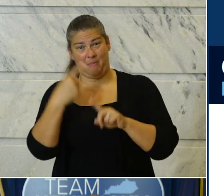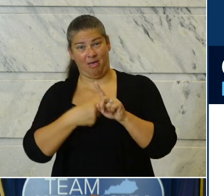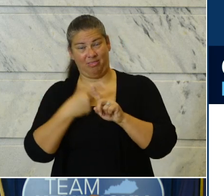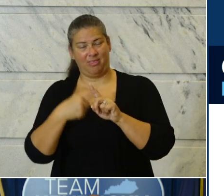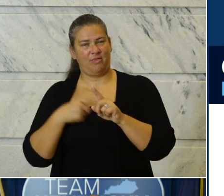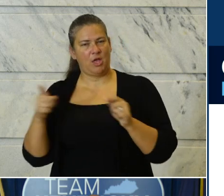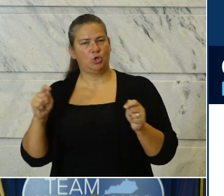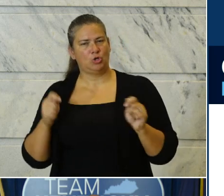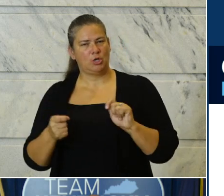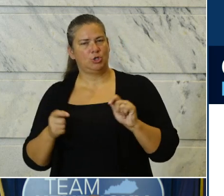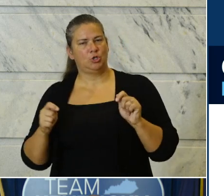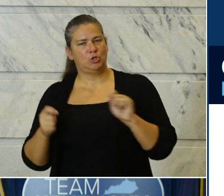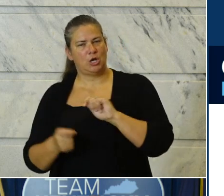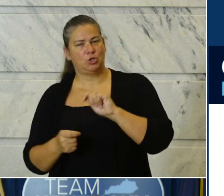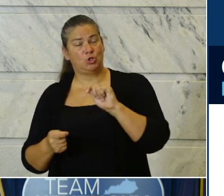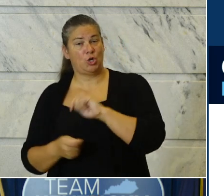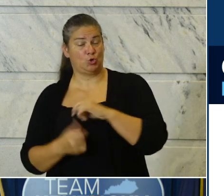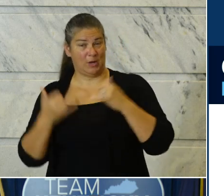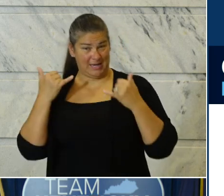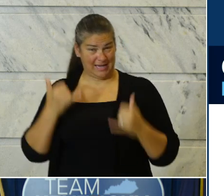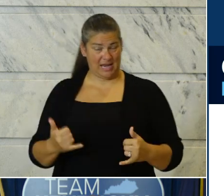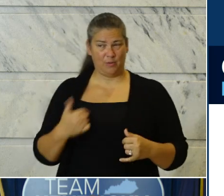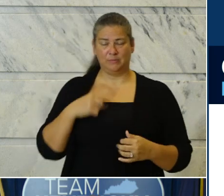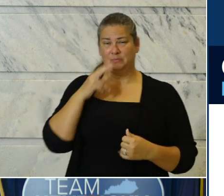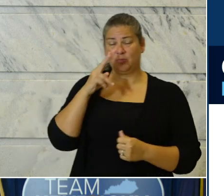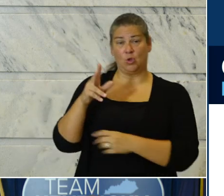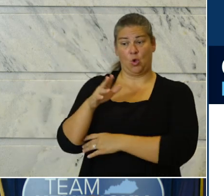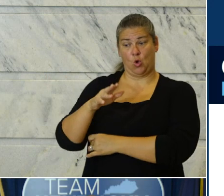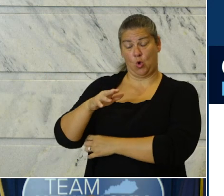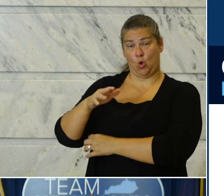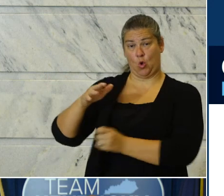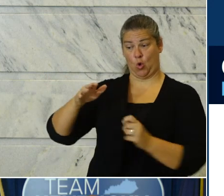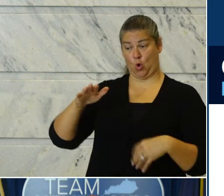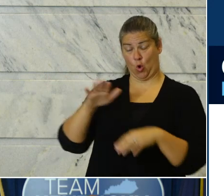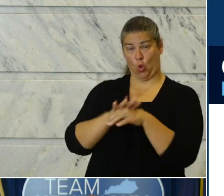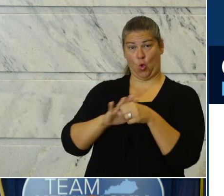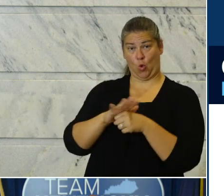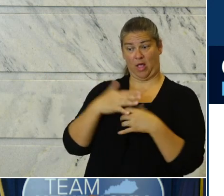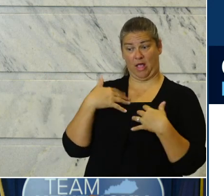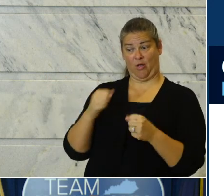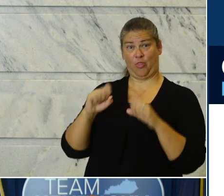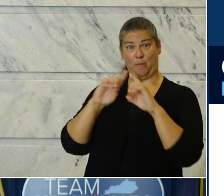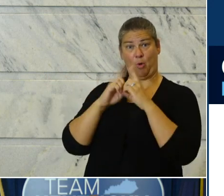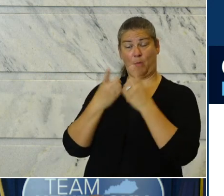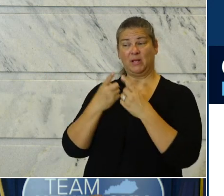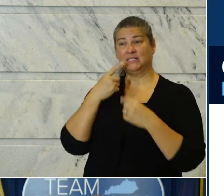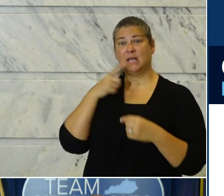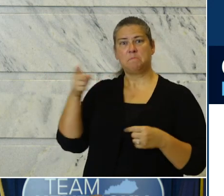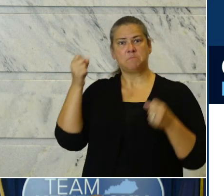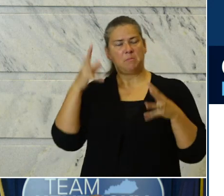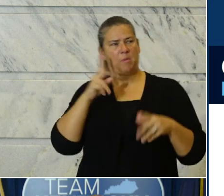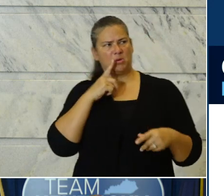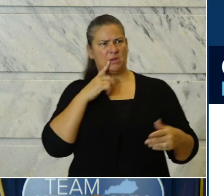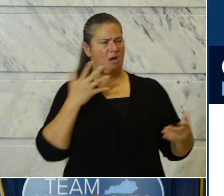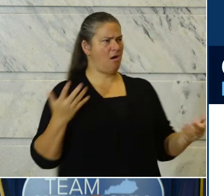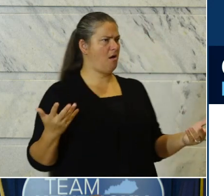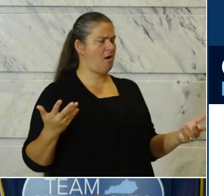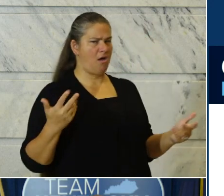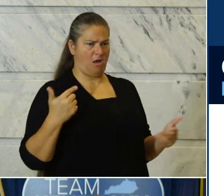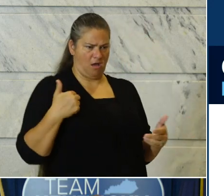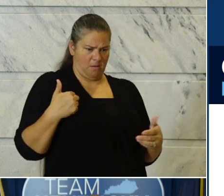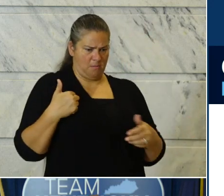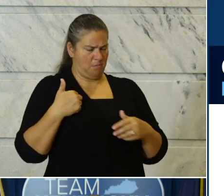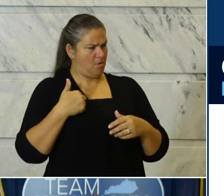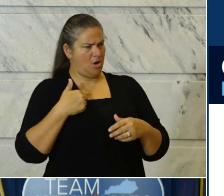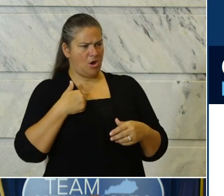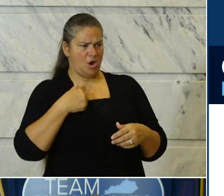a lot. And so now what we find, the local health departments are finding, is all sorts of people are claiming they are critical infrastructure workers and they shouldn't